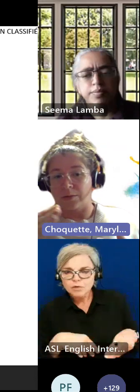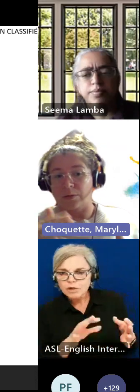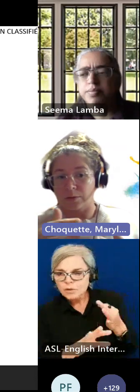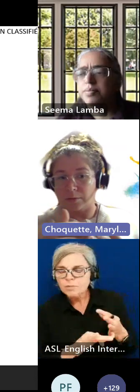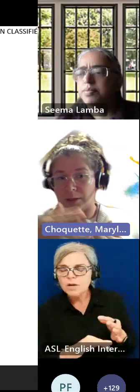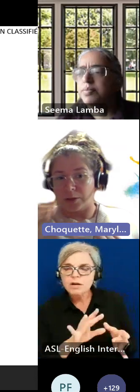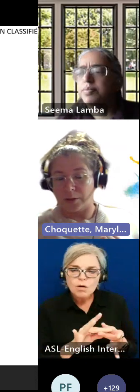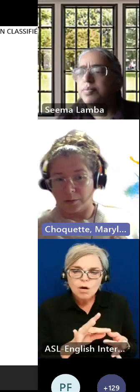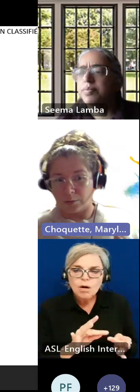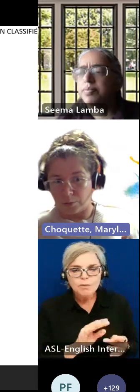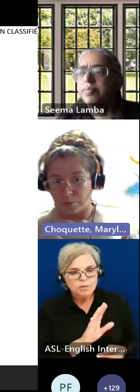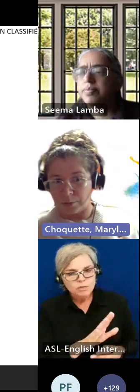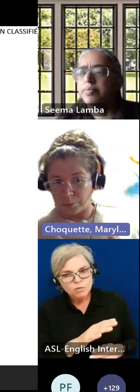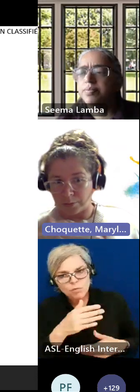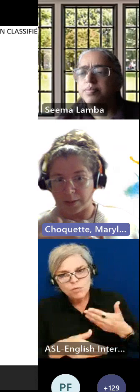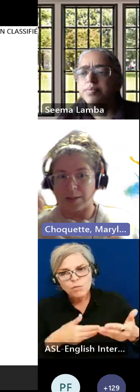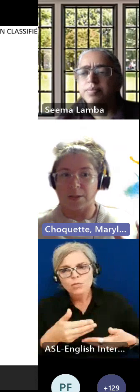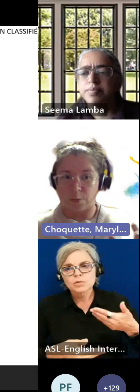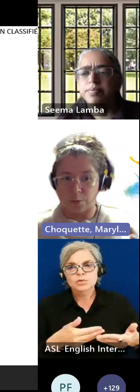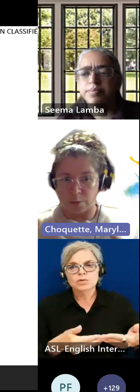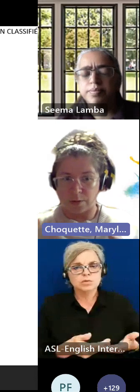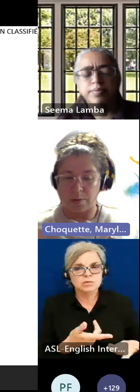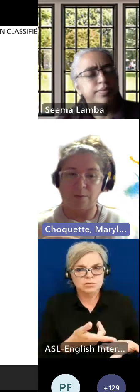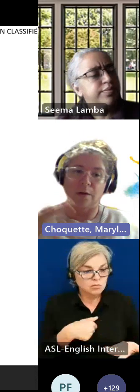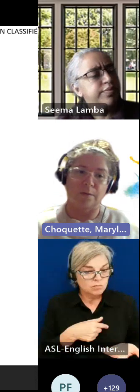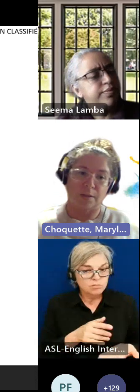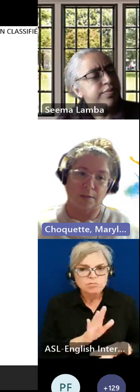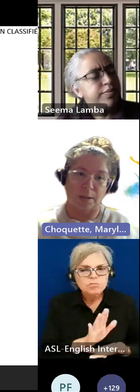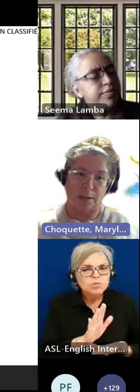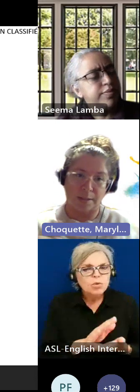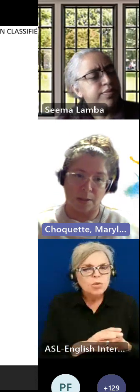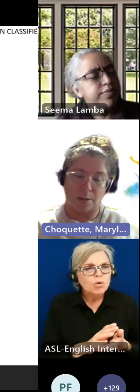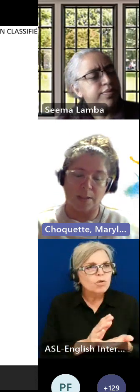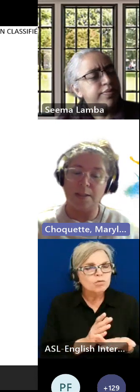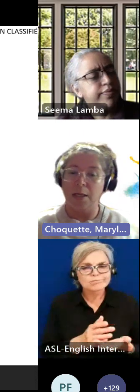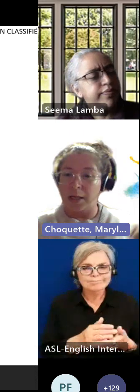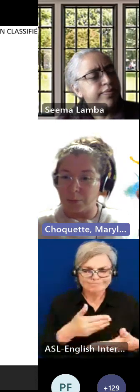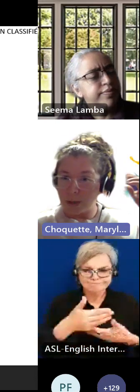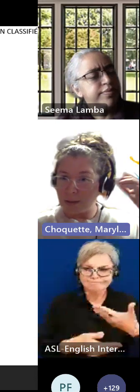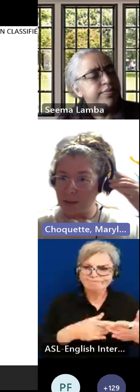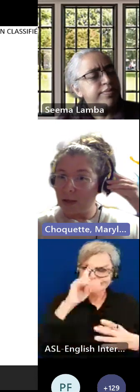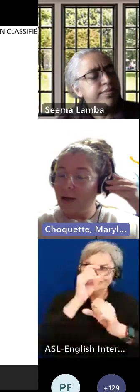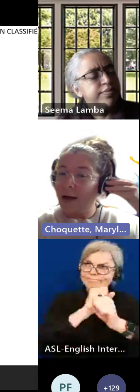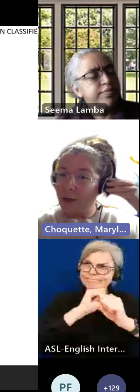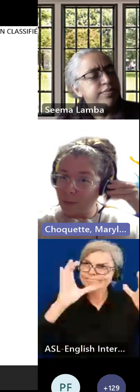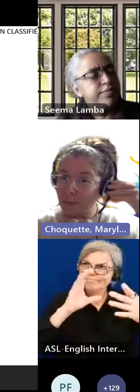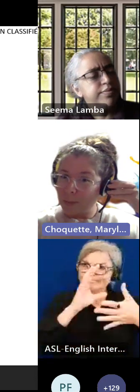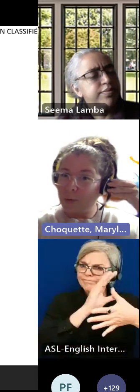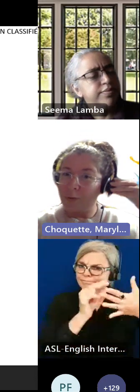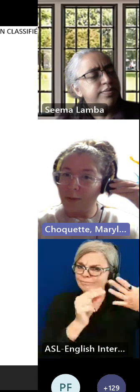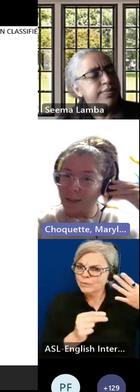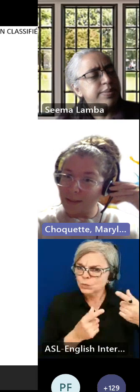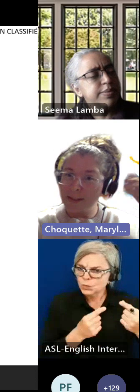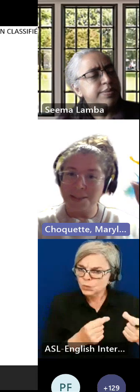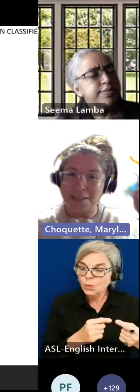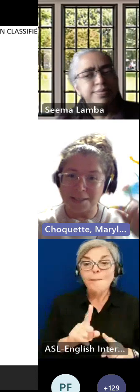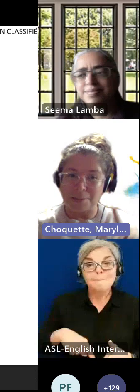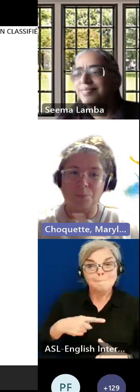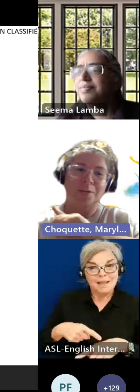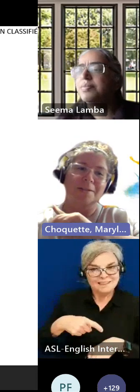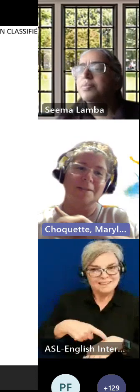you intend to actually do the process and who's going to be involved, as well as timelines. And Brenda, I remember